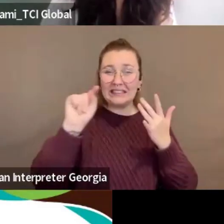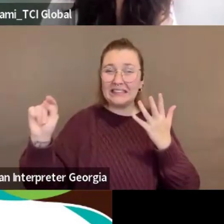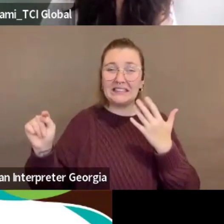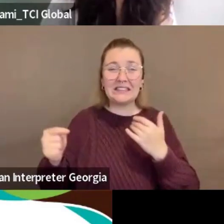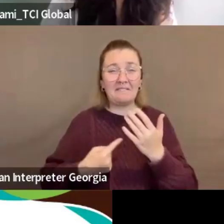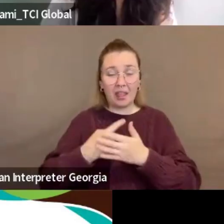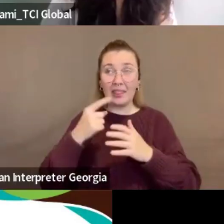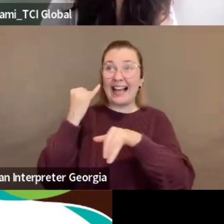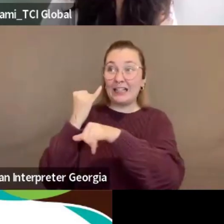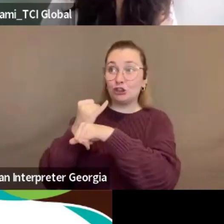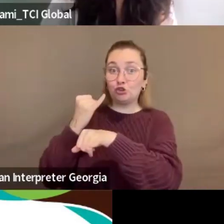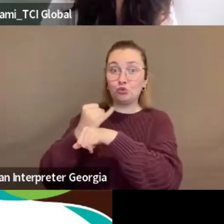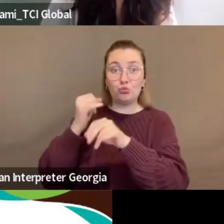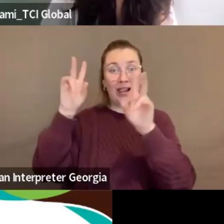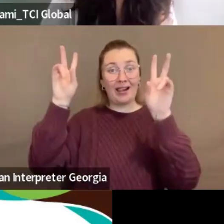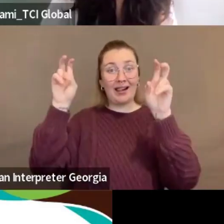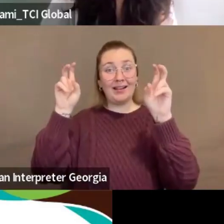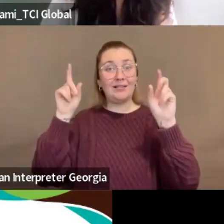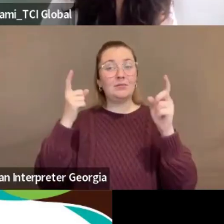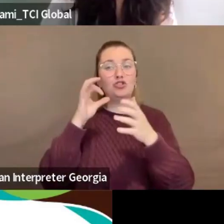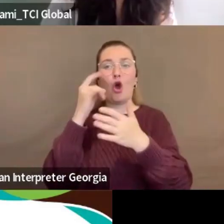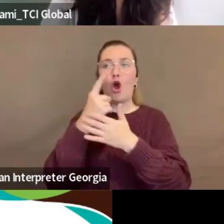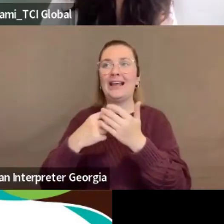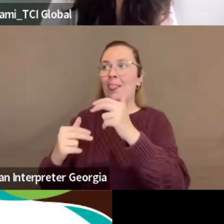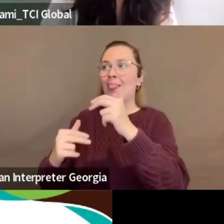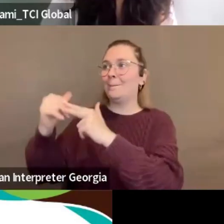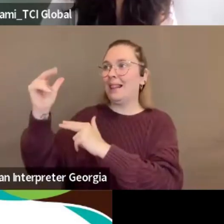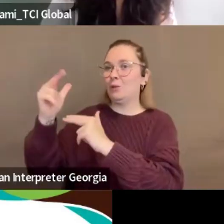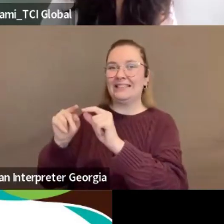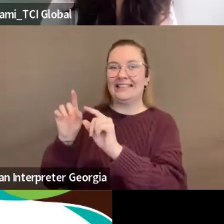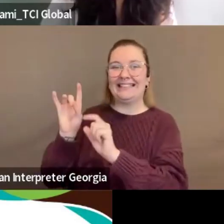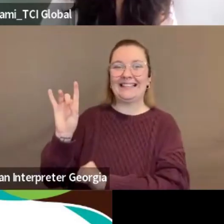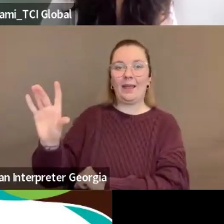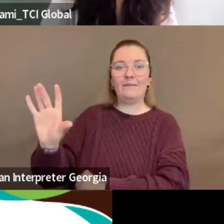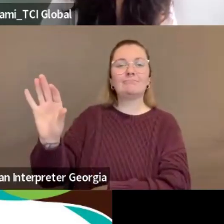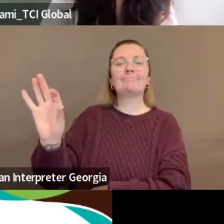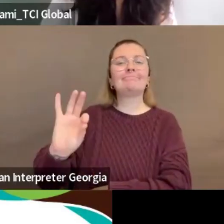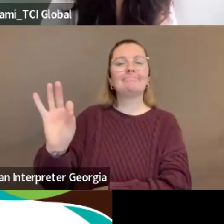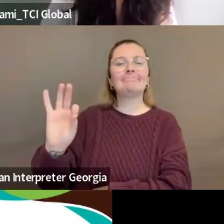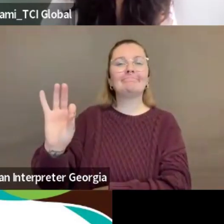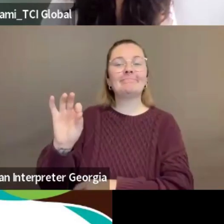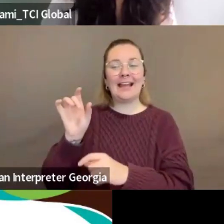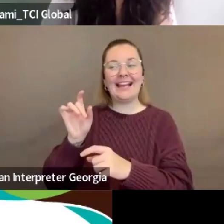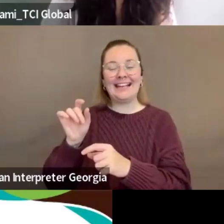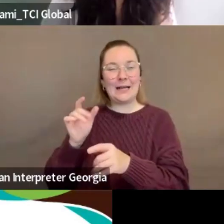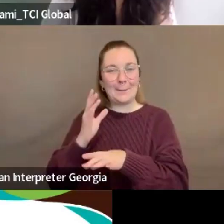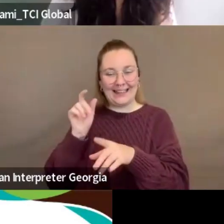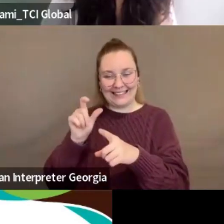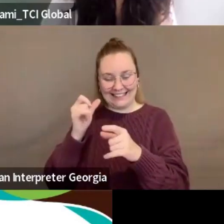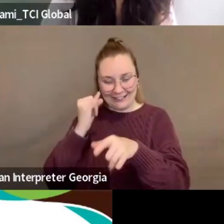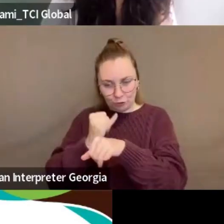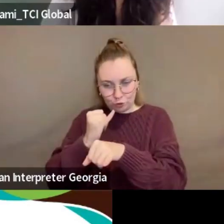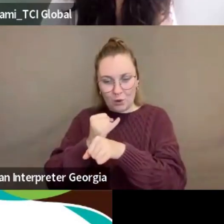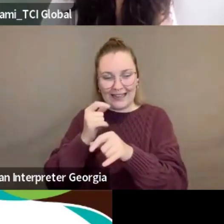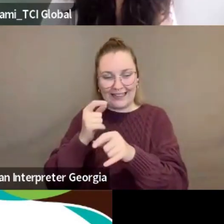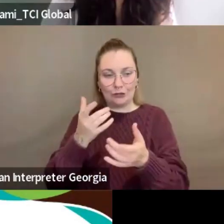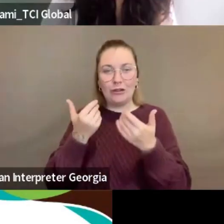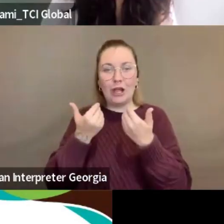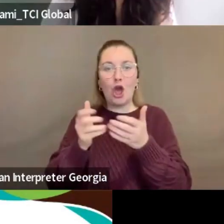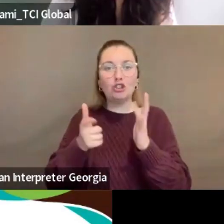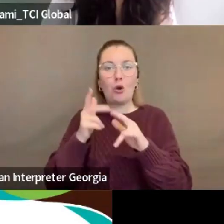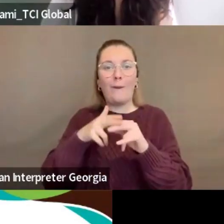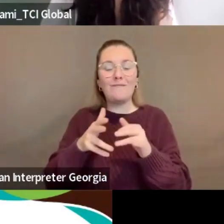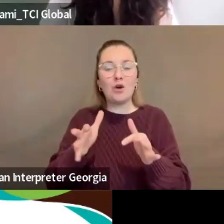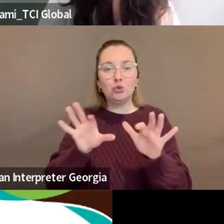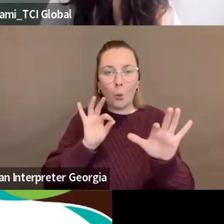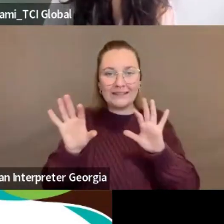Institutionalisation, as we've heard, is not defined by buildings. It's defined by loss of choice, control, and autonomy.